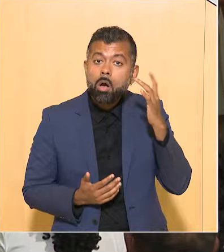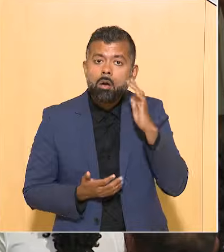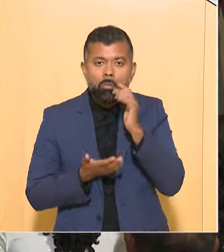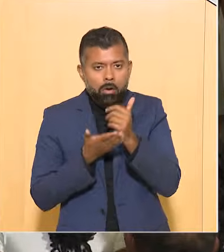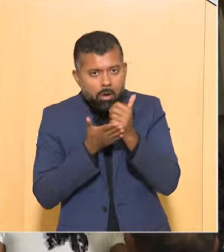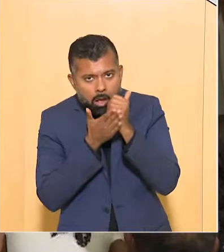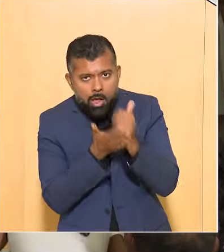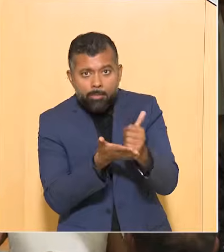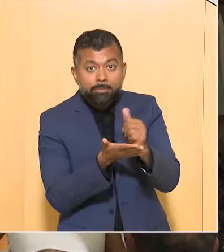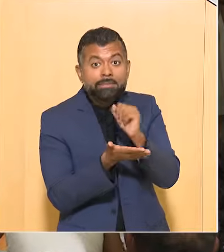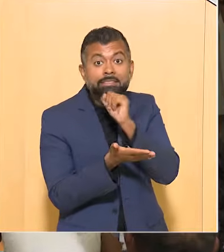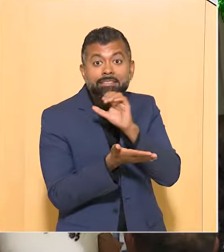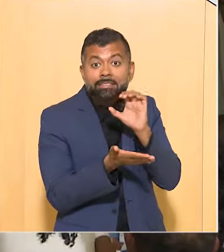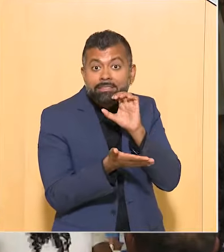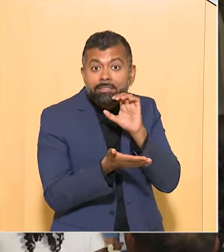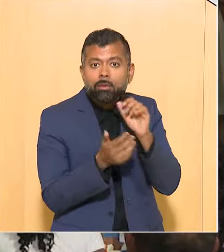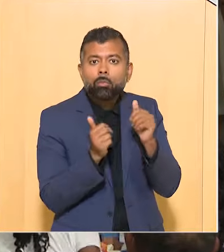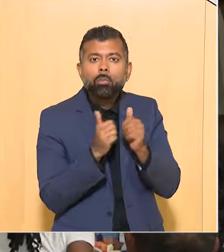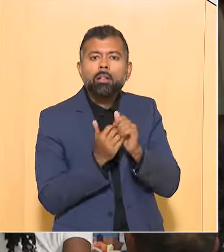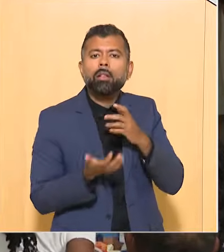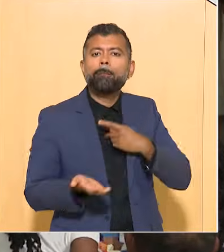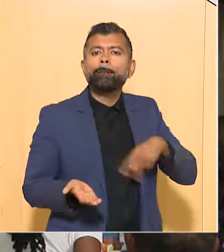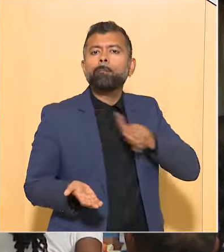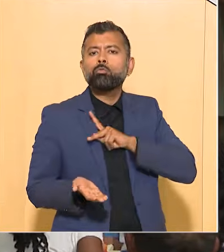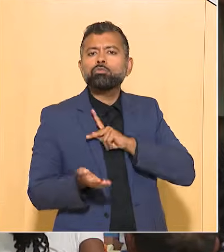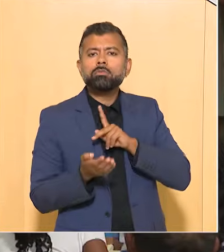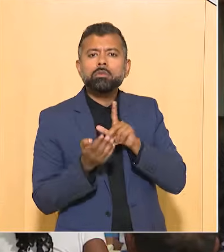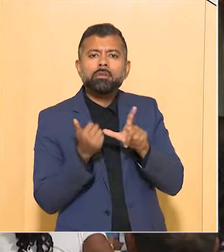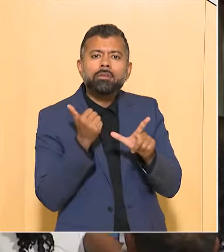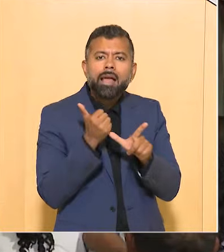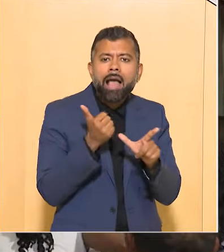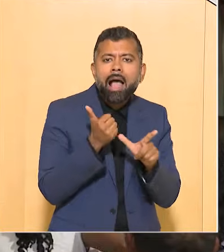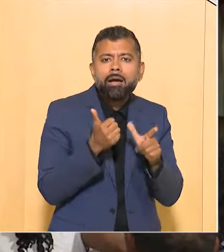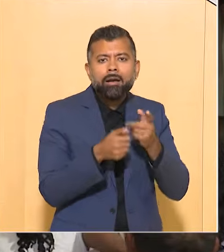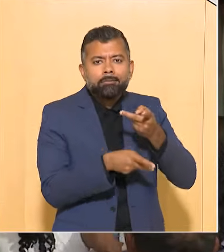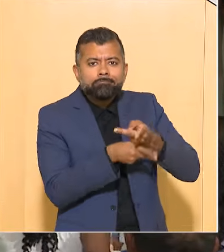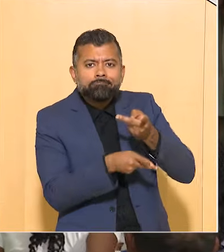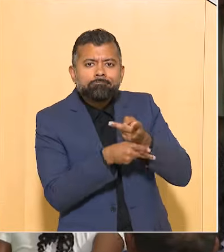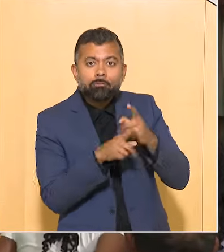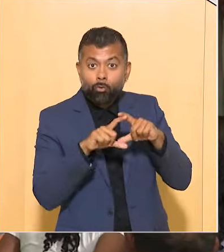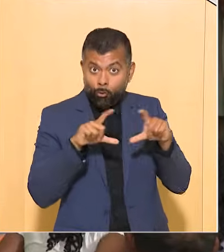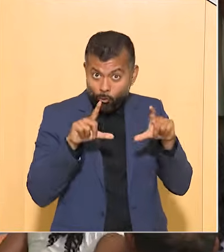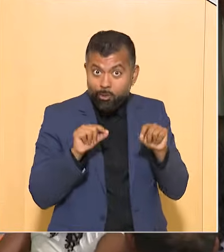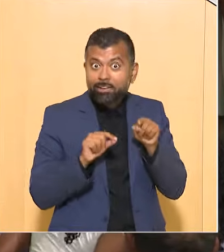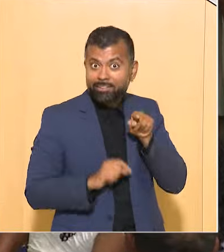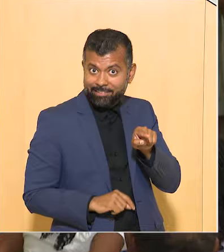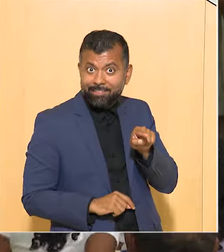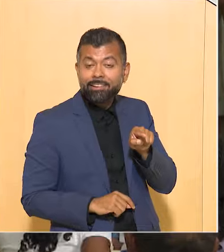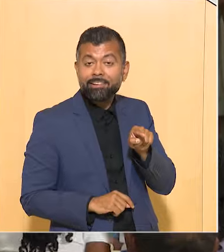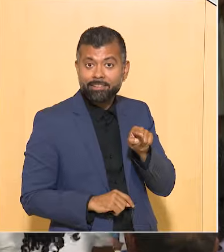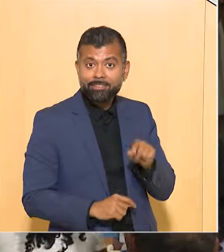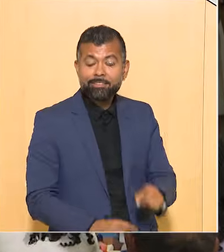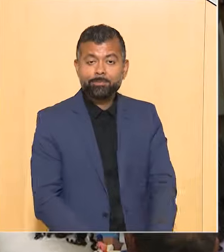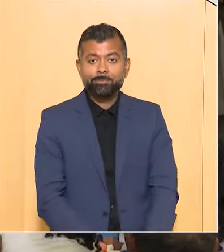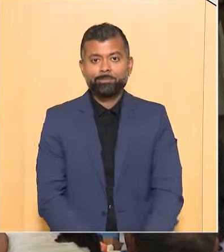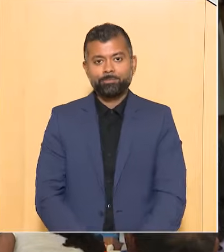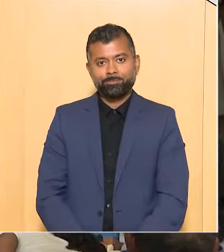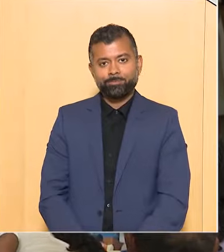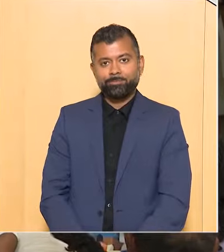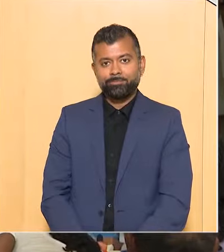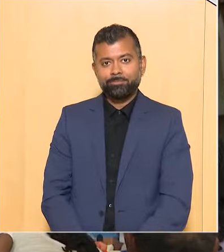with personal care cards, and will be distributed to the Department of Aging with the great leader, Sharon